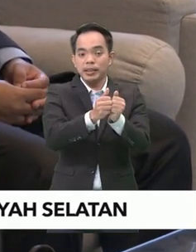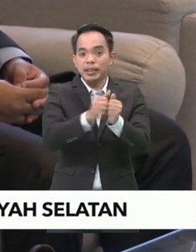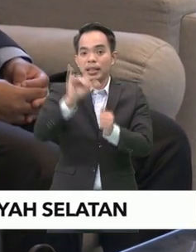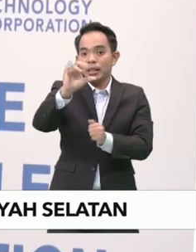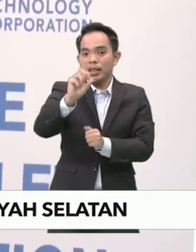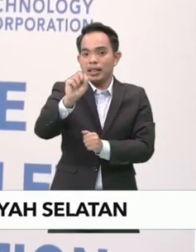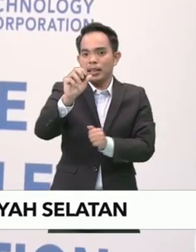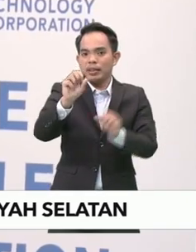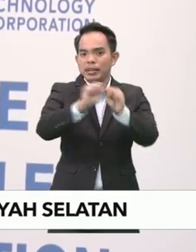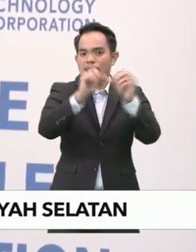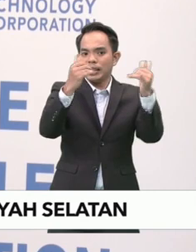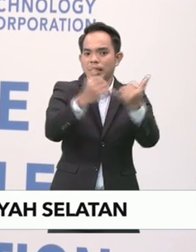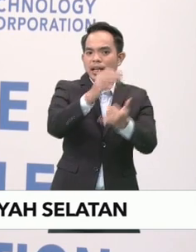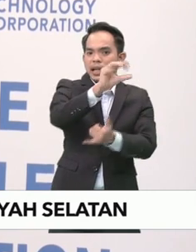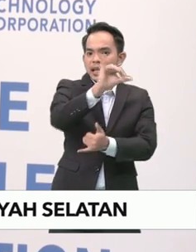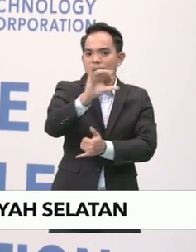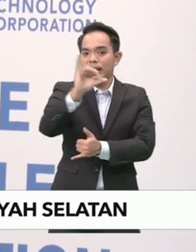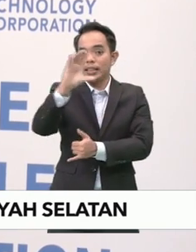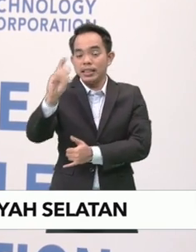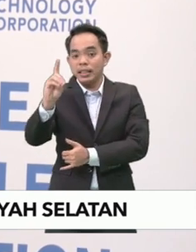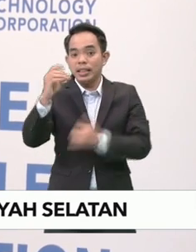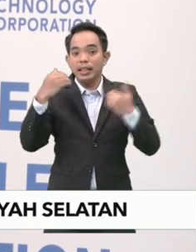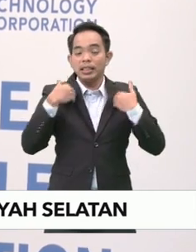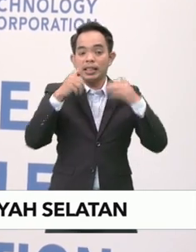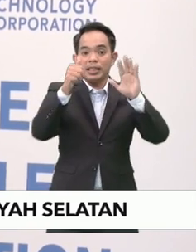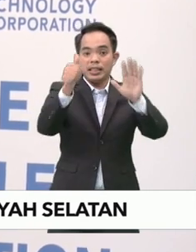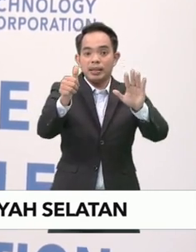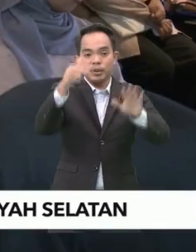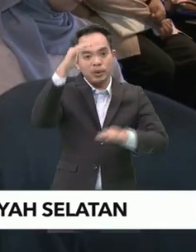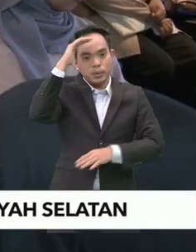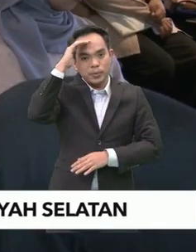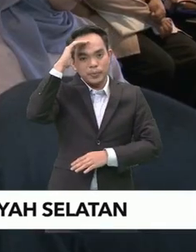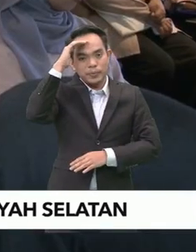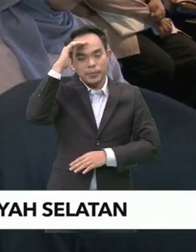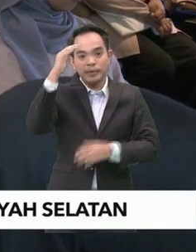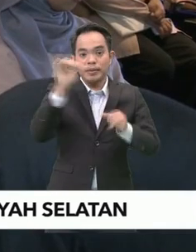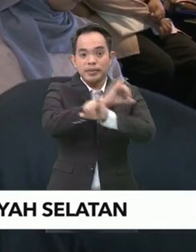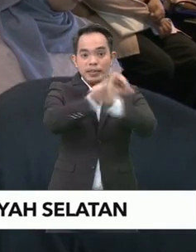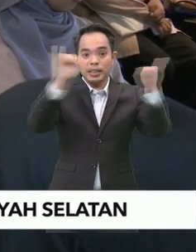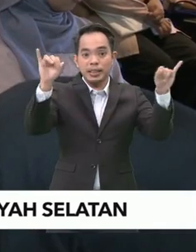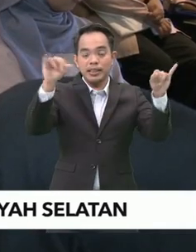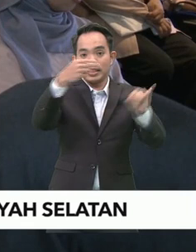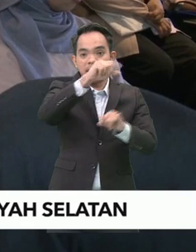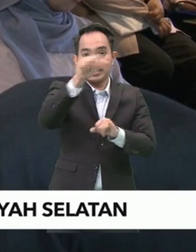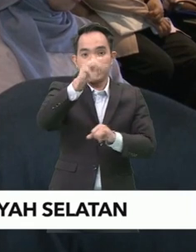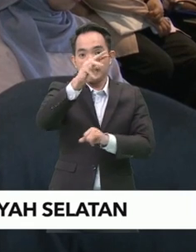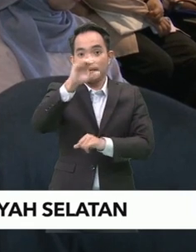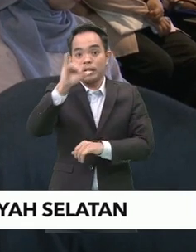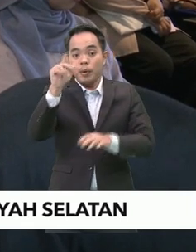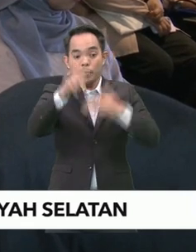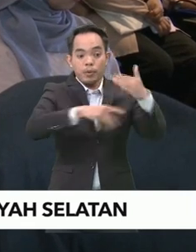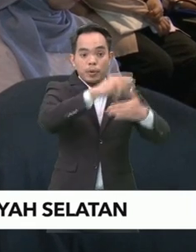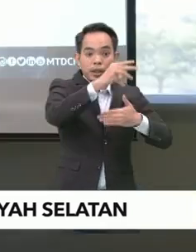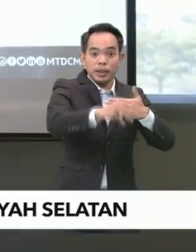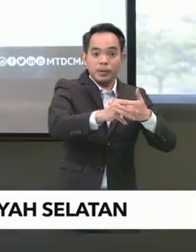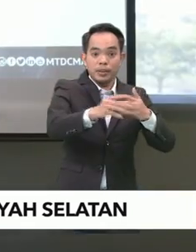Investment Berhad IIB di Medini 6 Iskandar Puteri Johor. Jelas Muhammad Hazani, sambutan program itu di